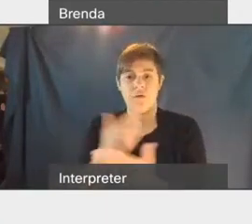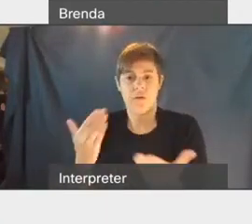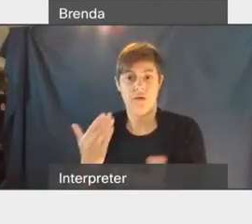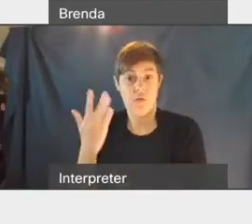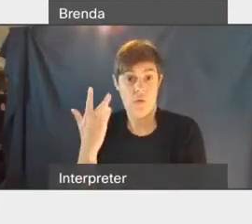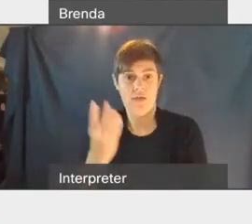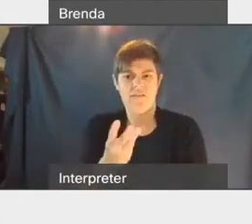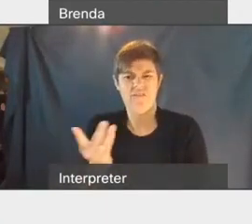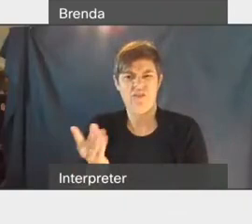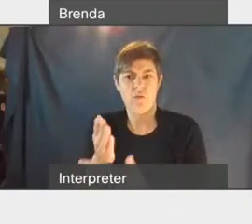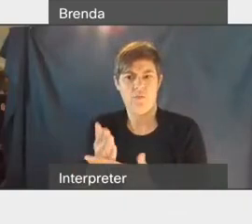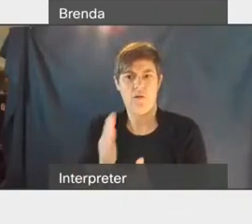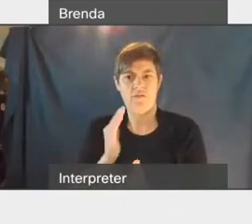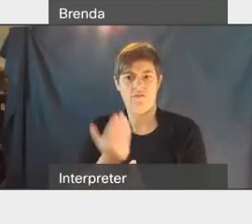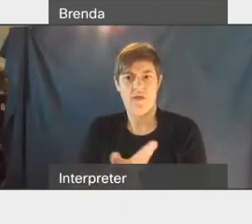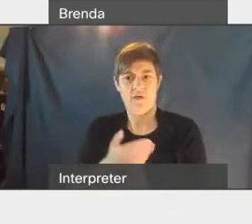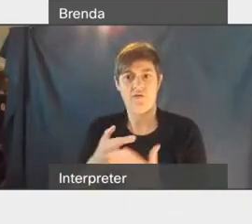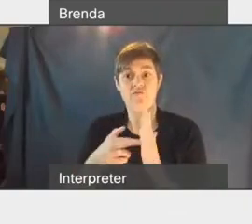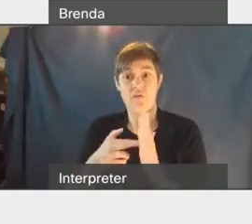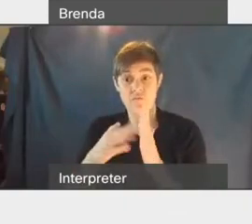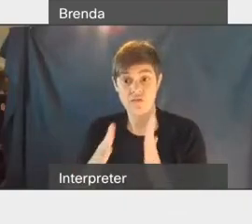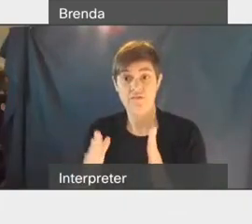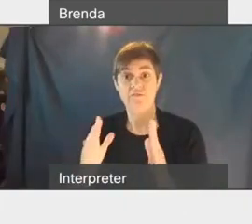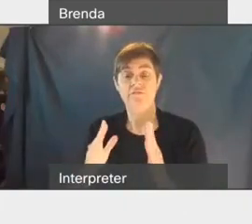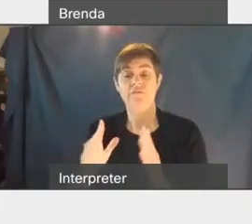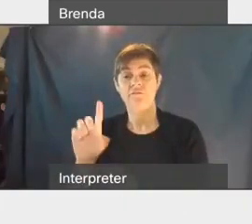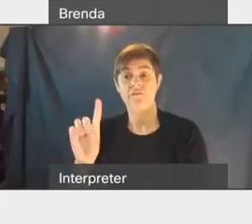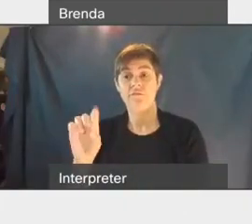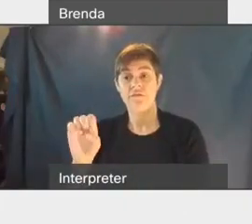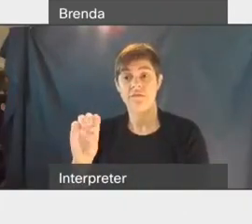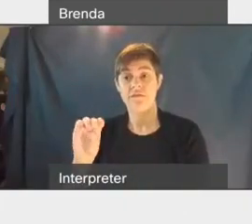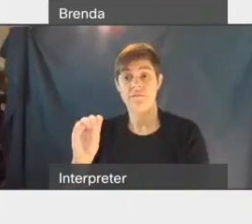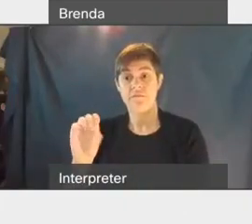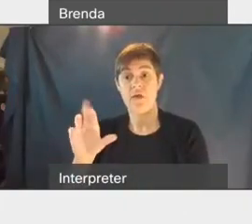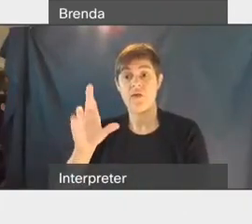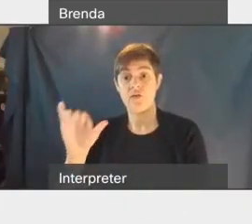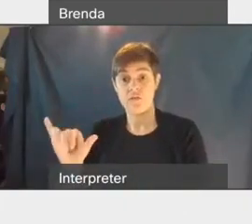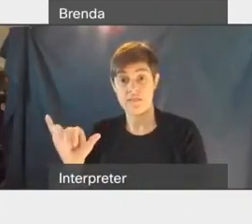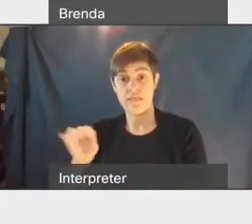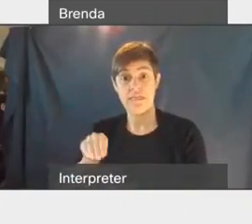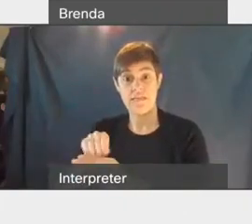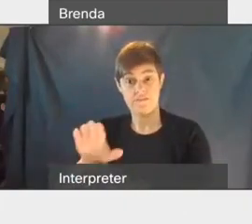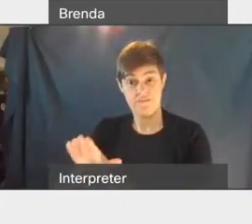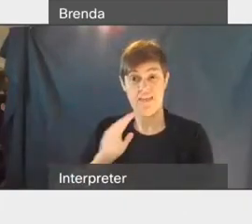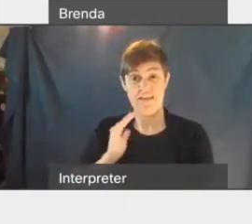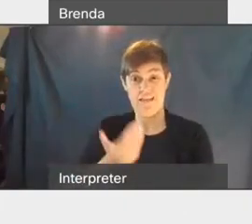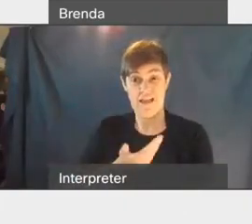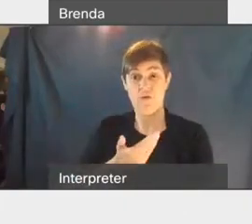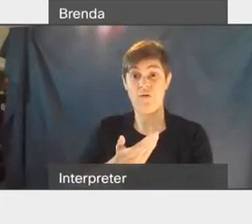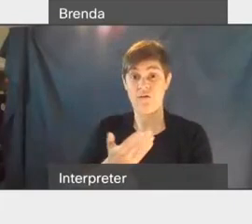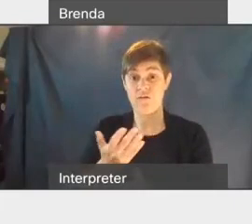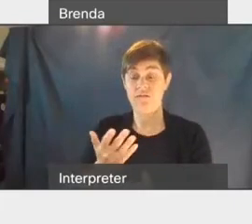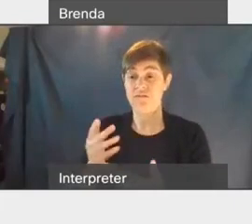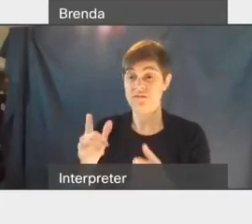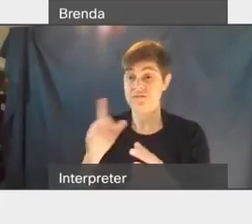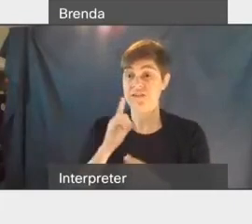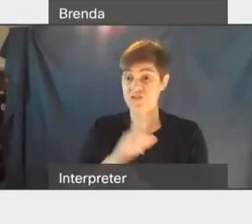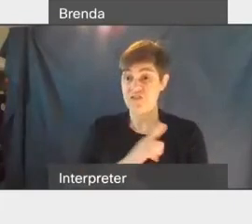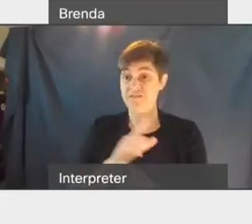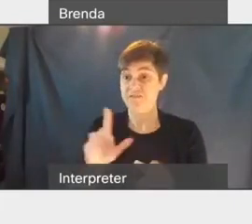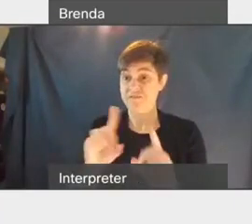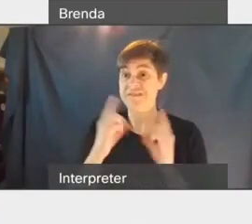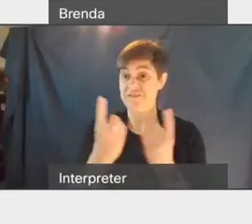few elements of our representative democracy have as large an impact as the shaping of our congressional and legislative districts.